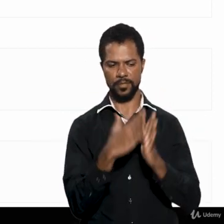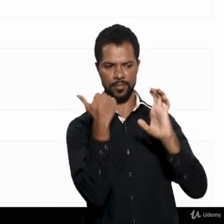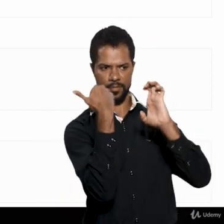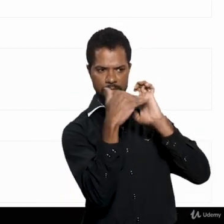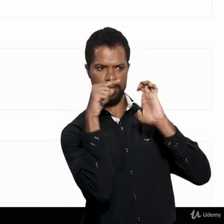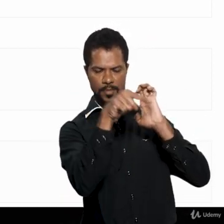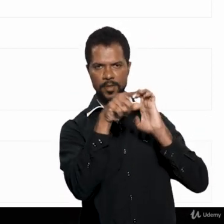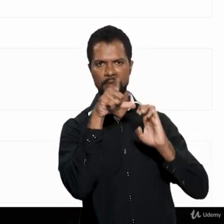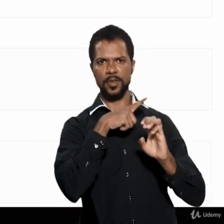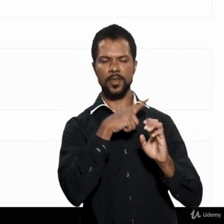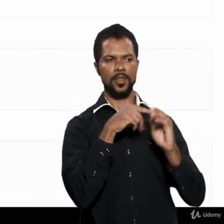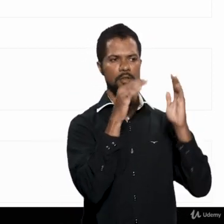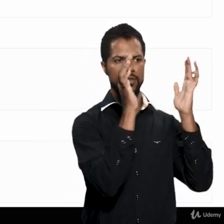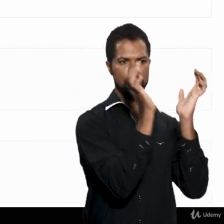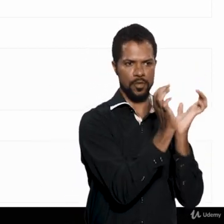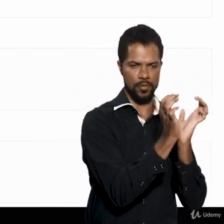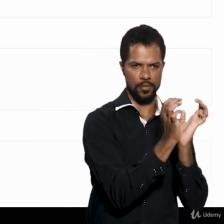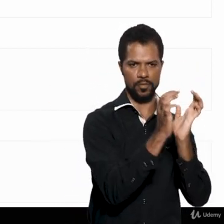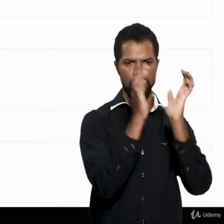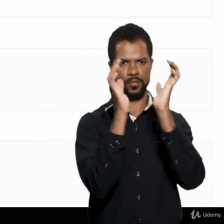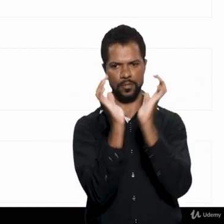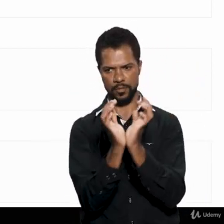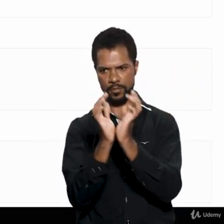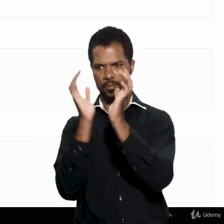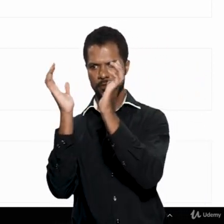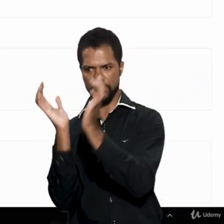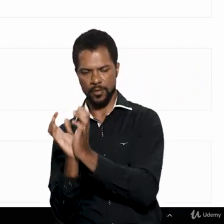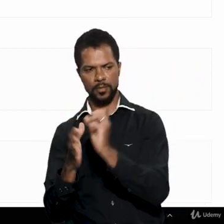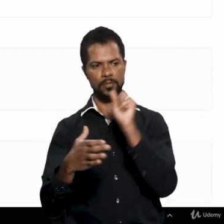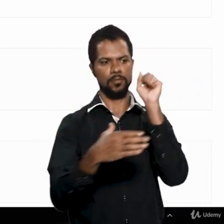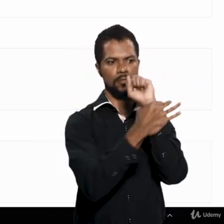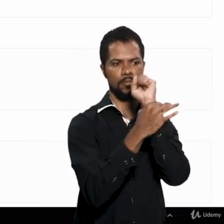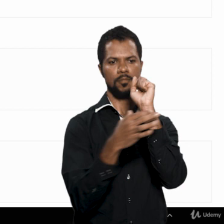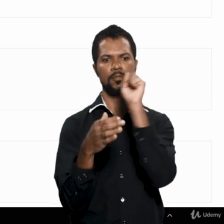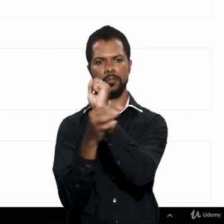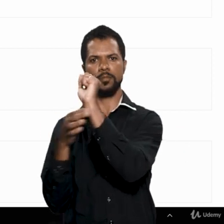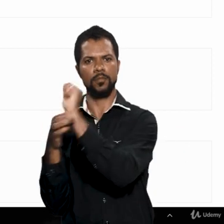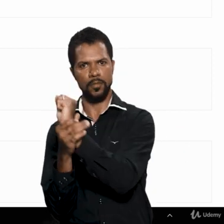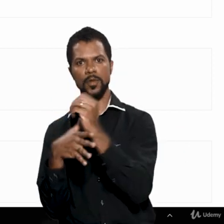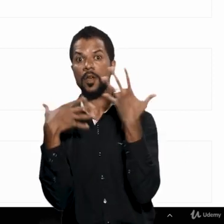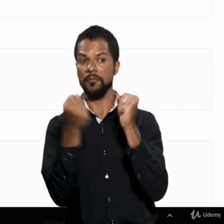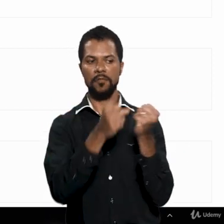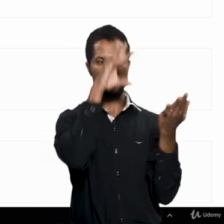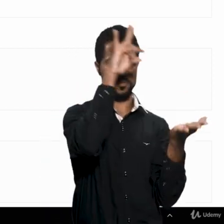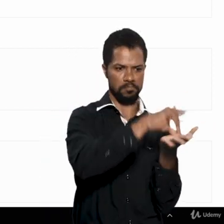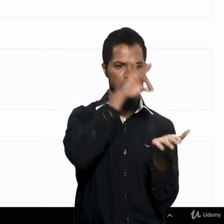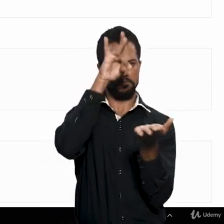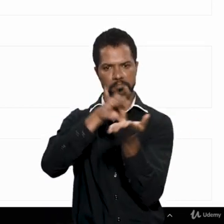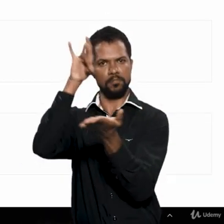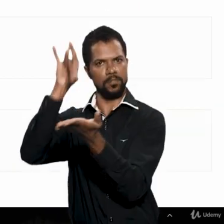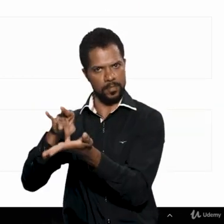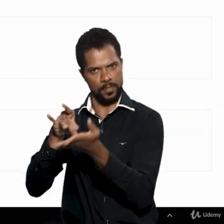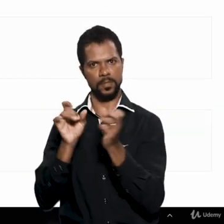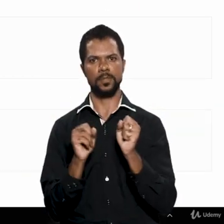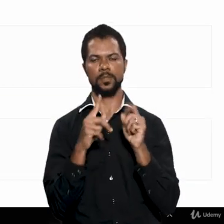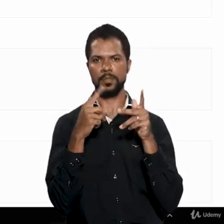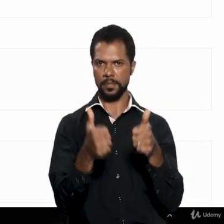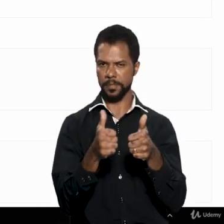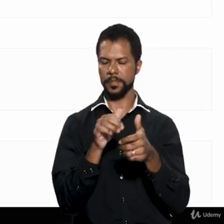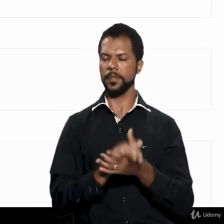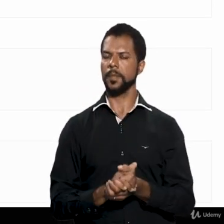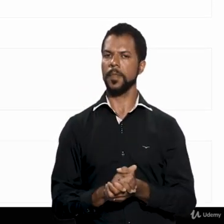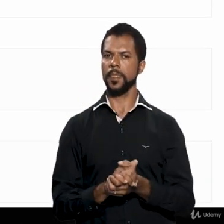our email. So you have level 1, level 2, and level 3 security. Okay, for security, for